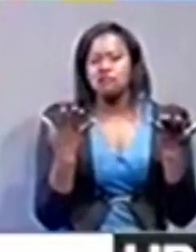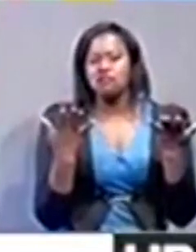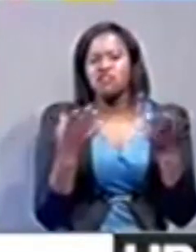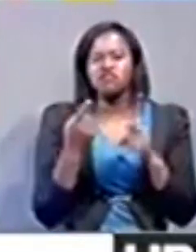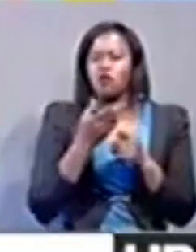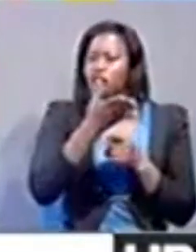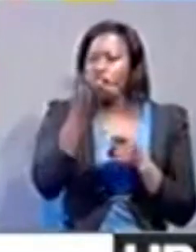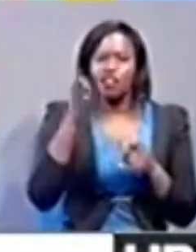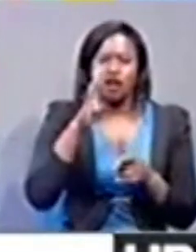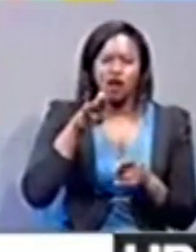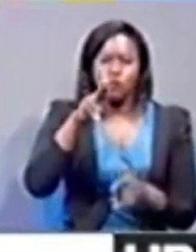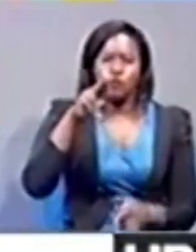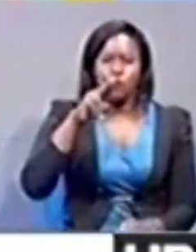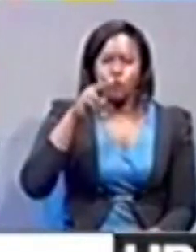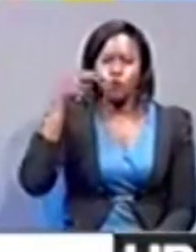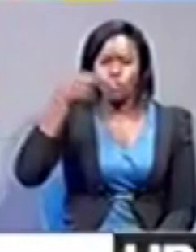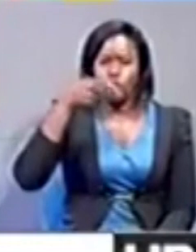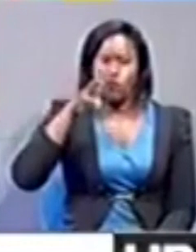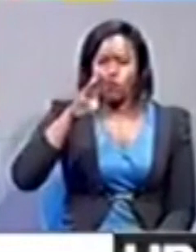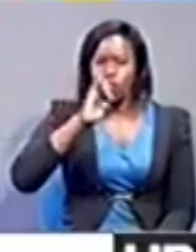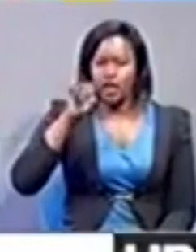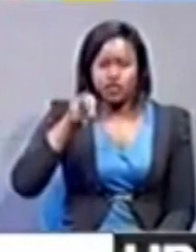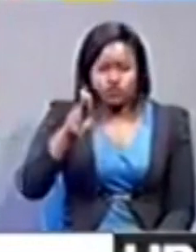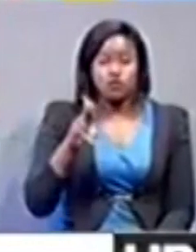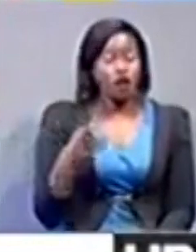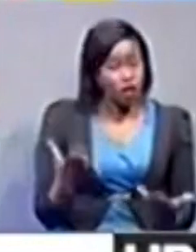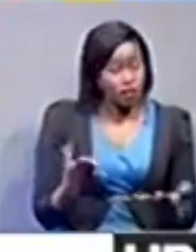from Bueru. This is what we are talking about. This is the cargo we are talking about.